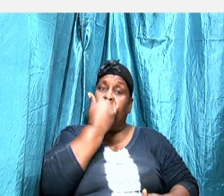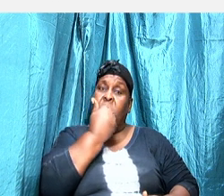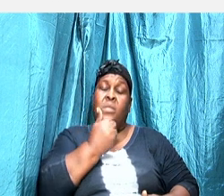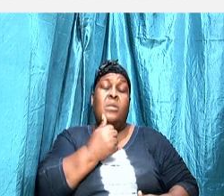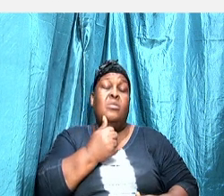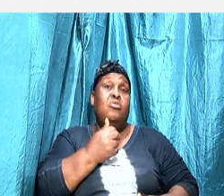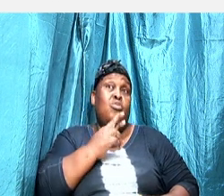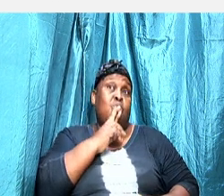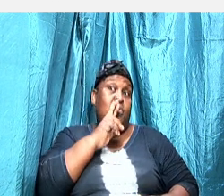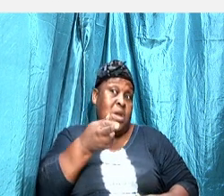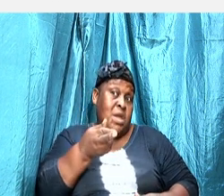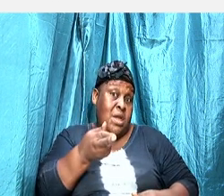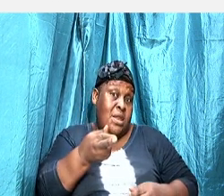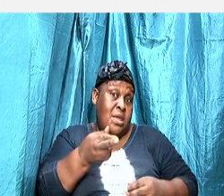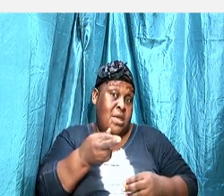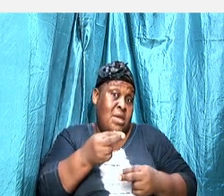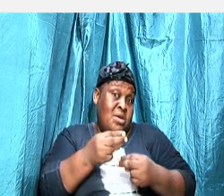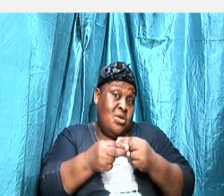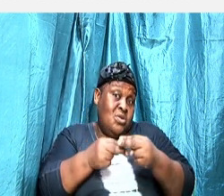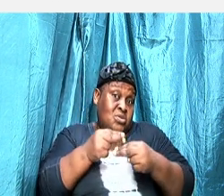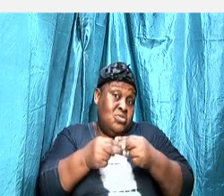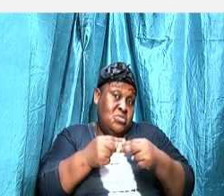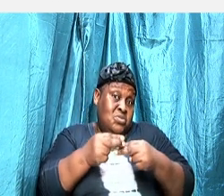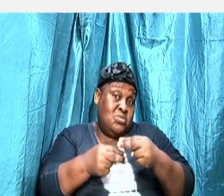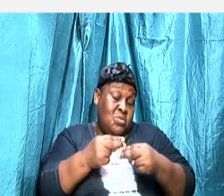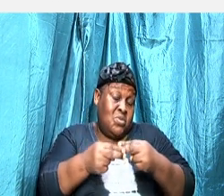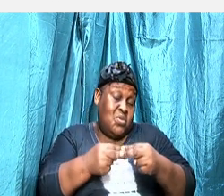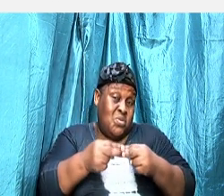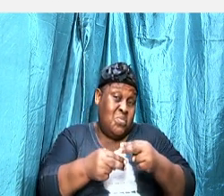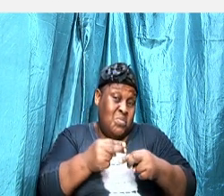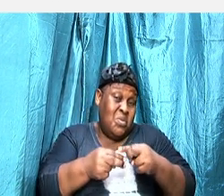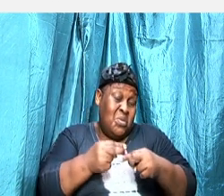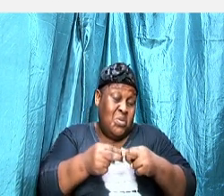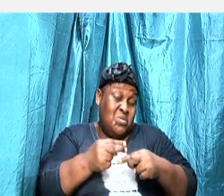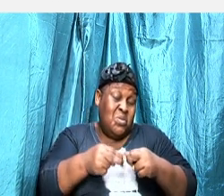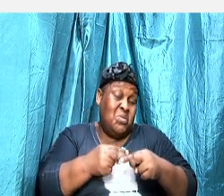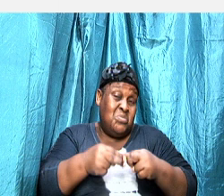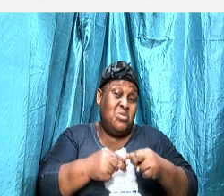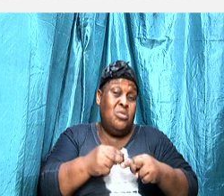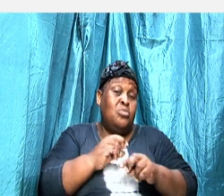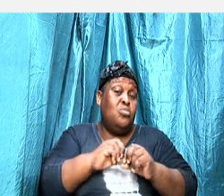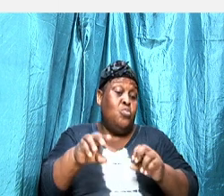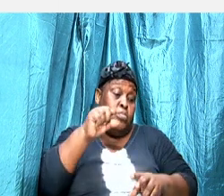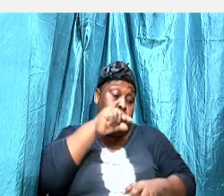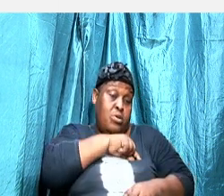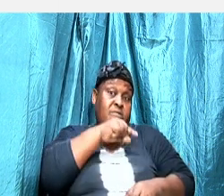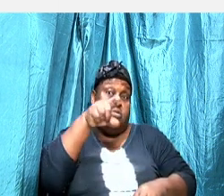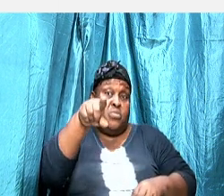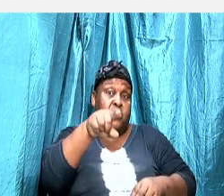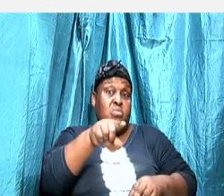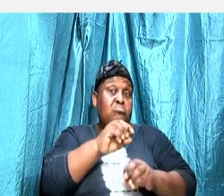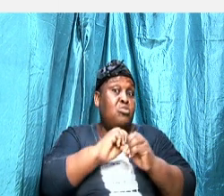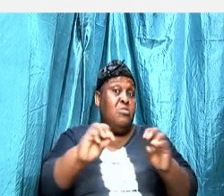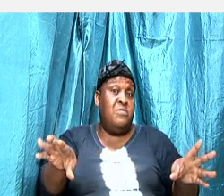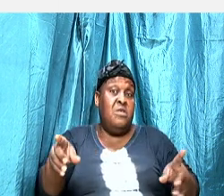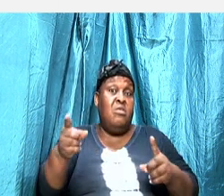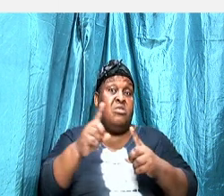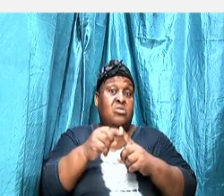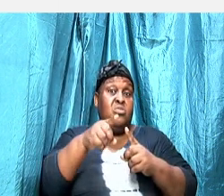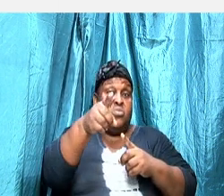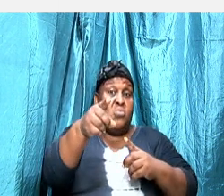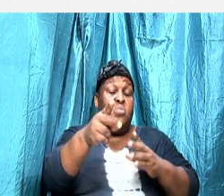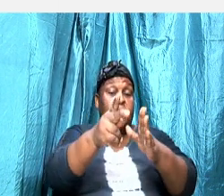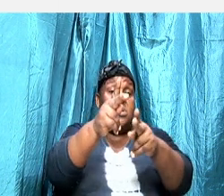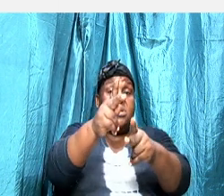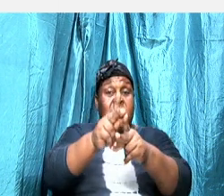circumcision does not profit you anything unless you keep the law. But if you are breaking